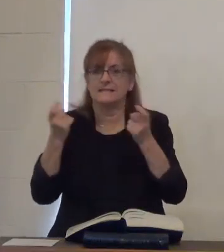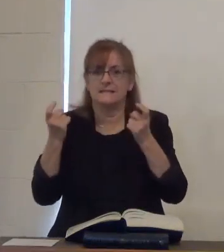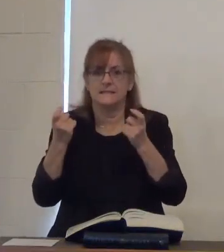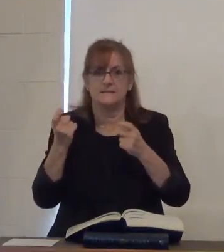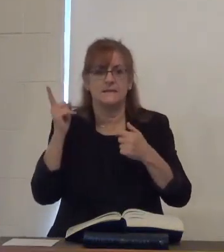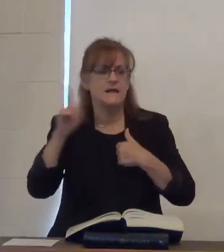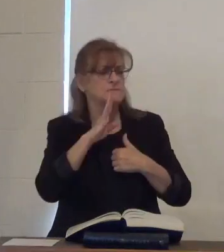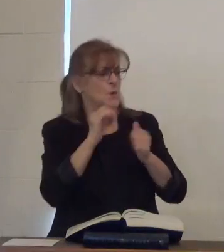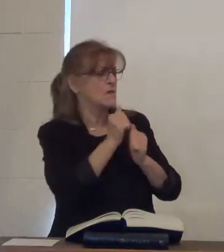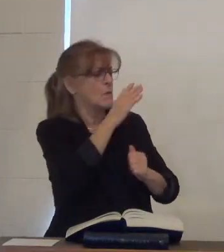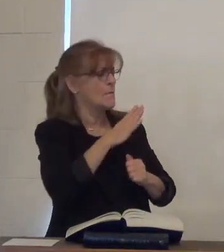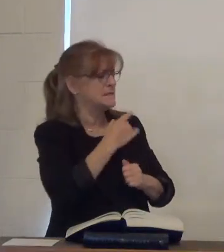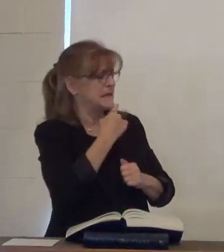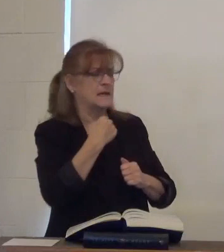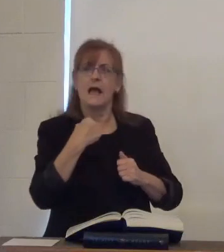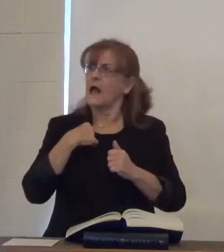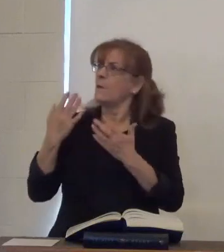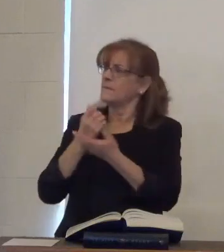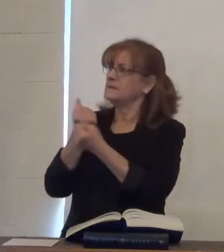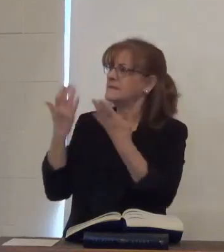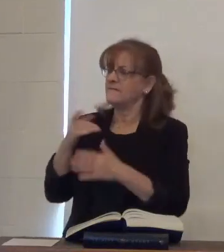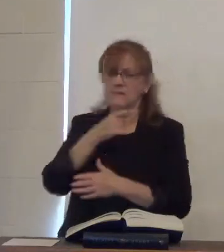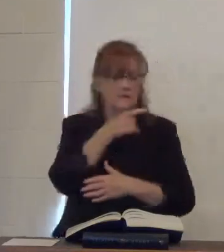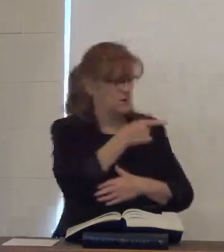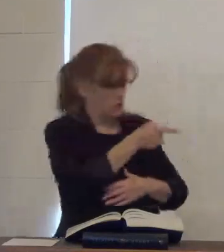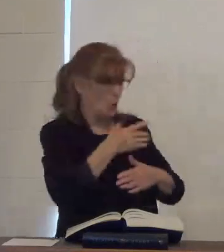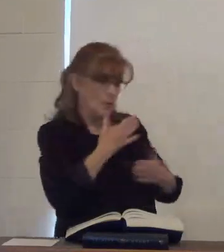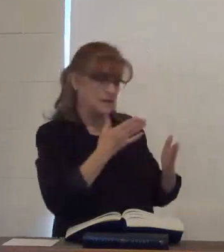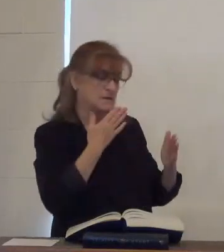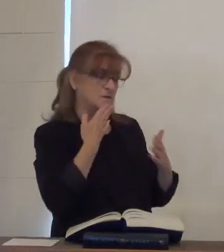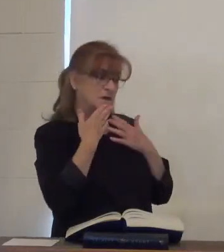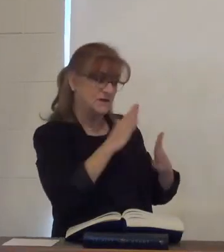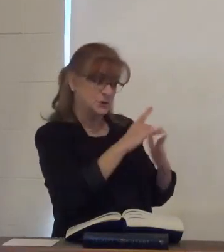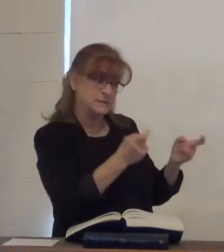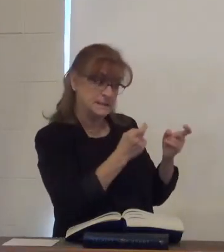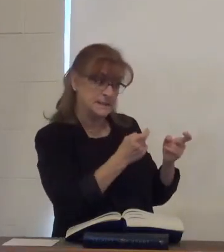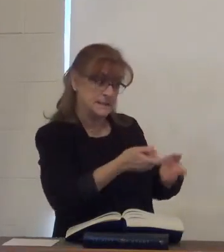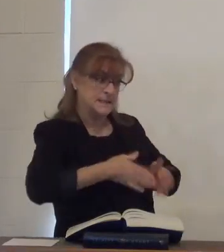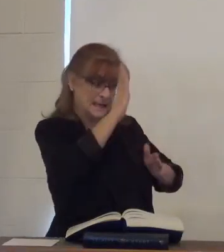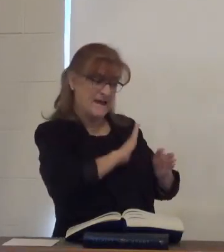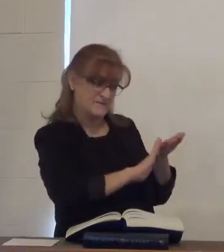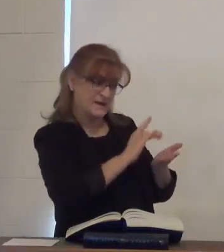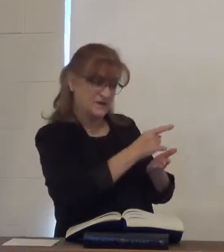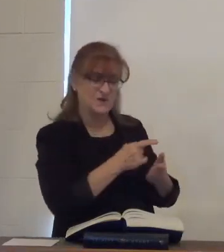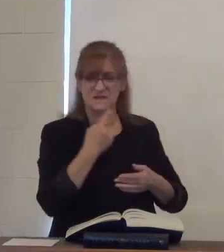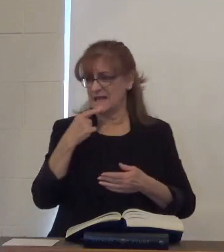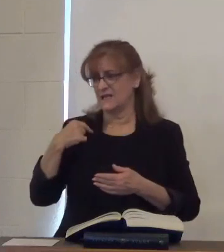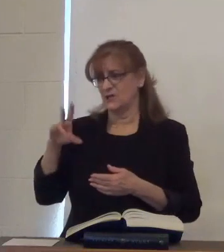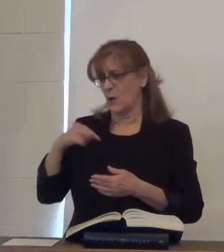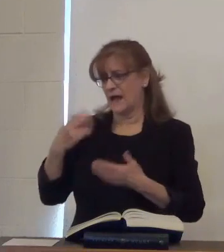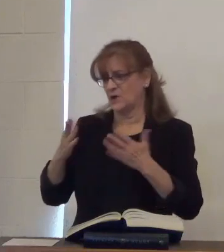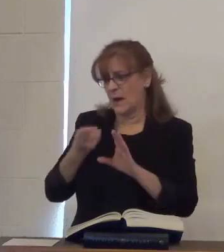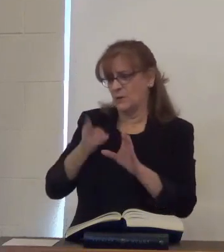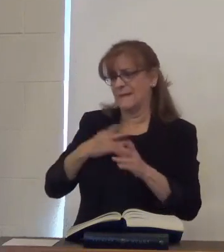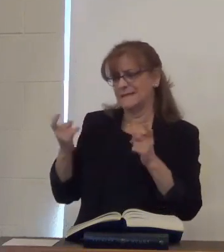saved. And I said, are you willing to confess your sin and let God forgive you? And she said, no, I don't want to give up my sin. I just want